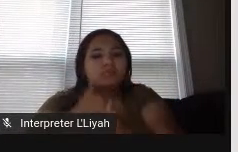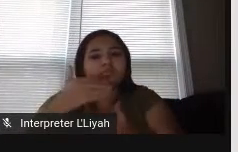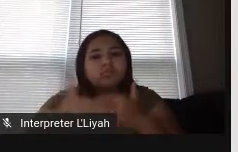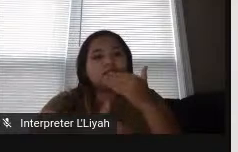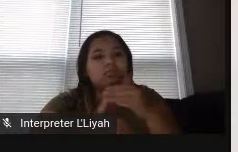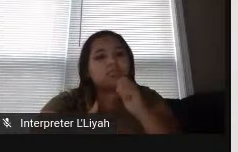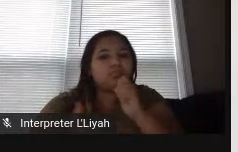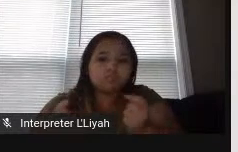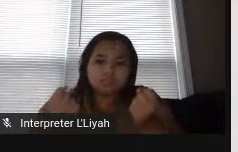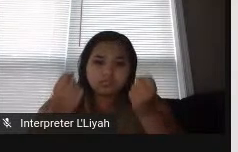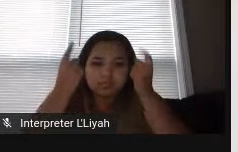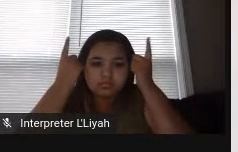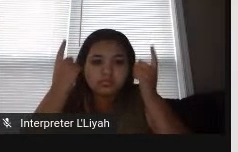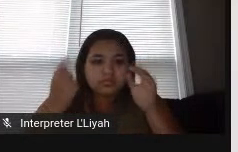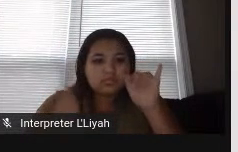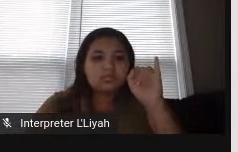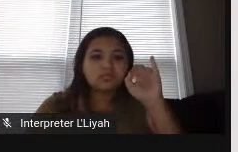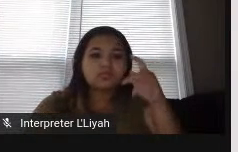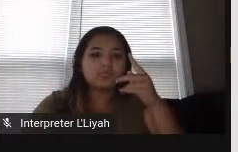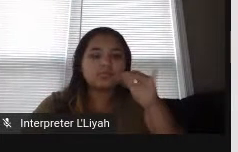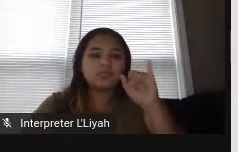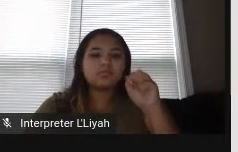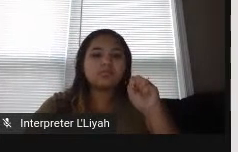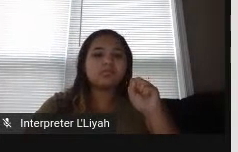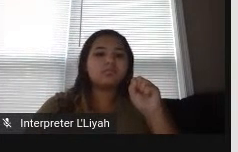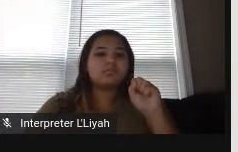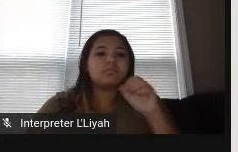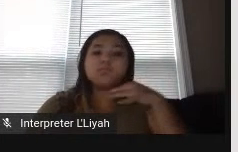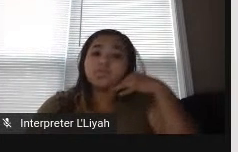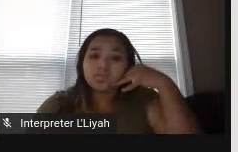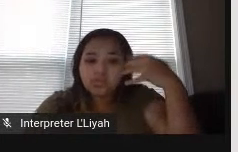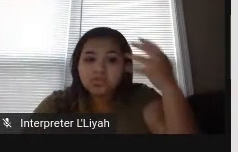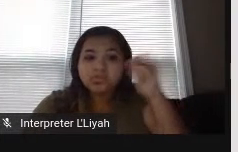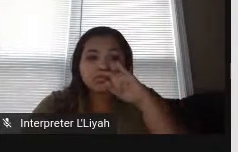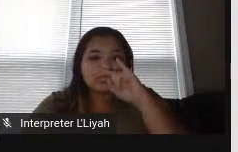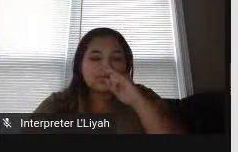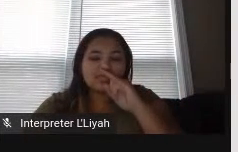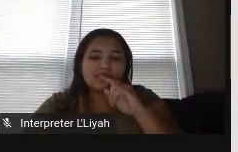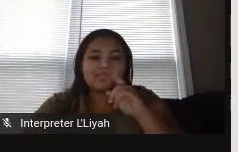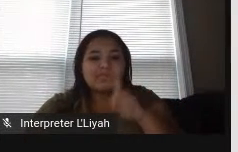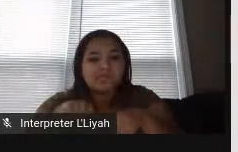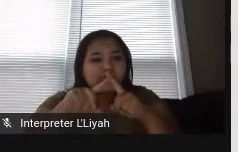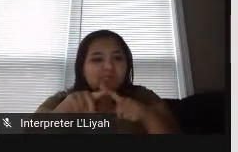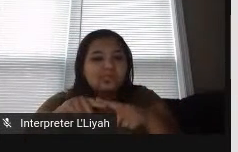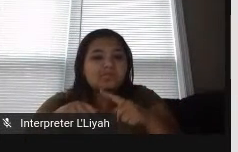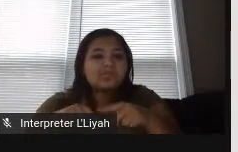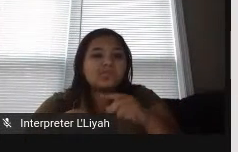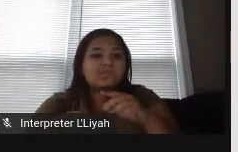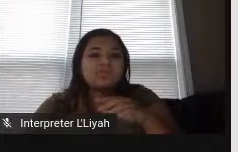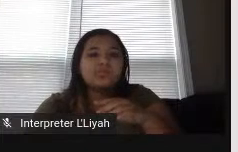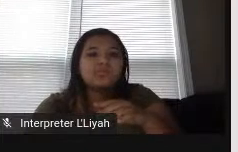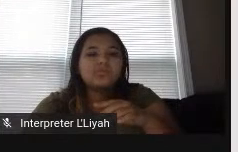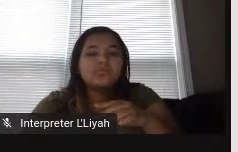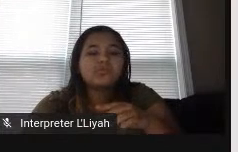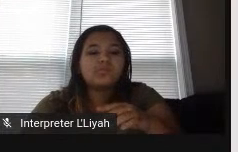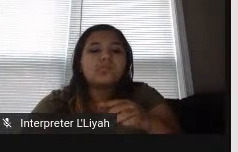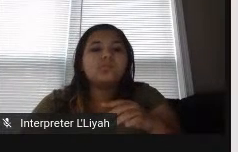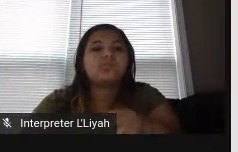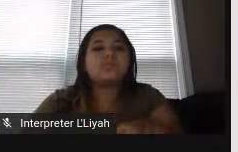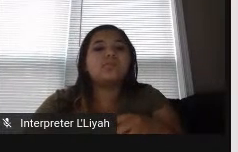because they don't understand what IEP is. Older kids, depending on the